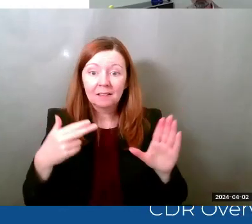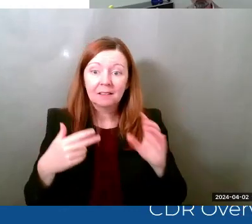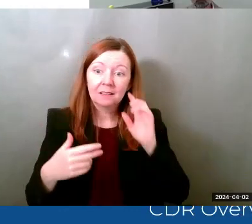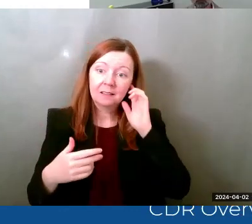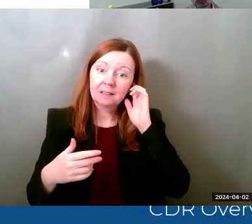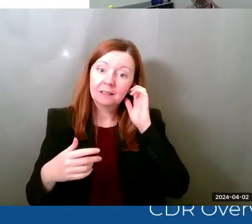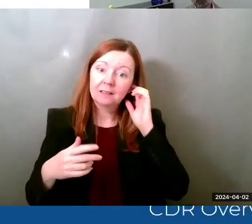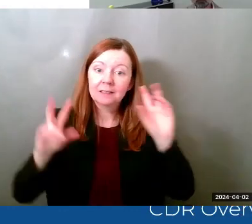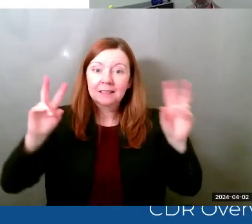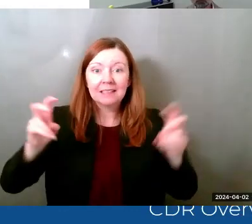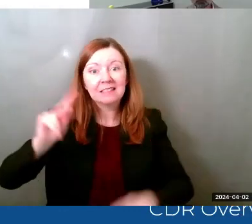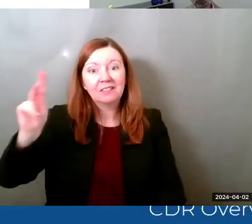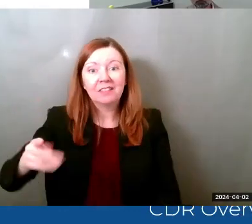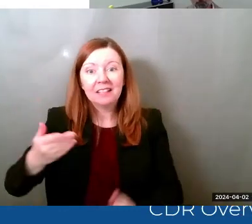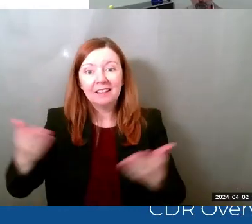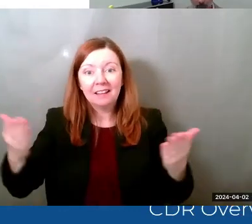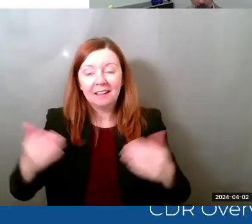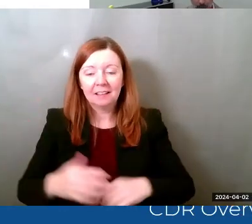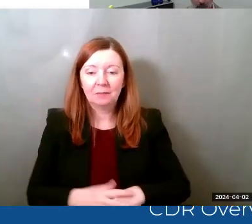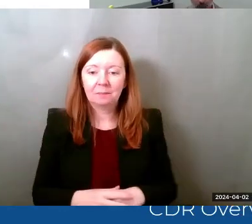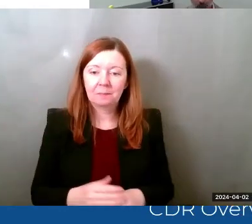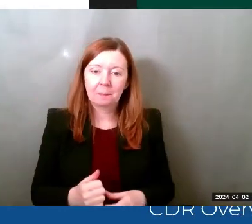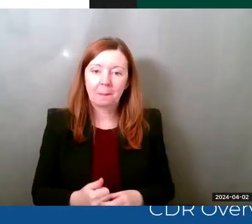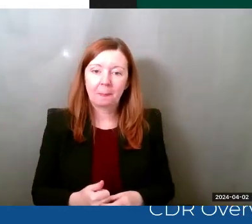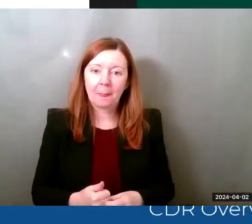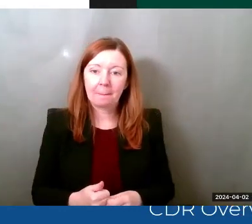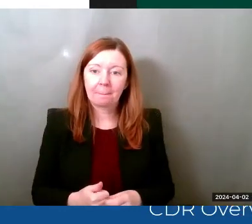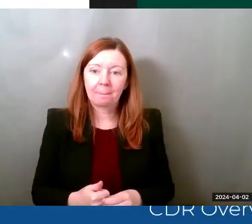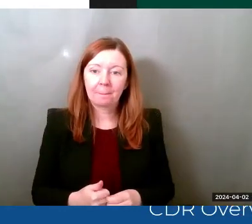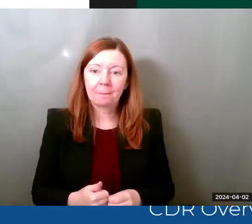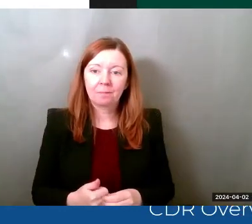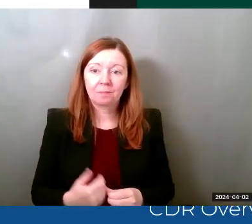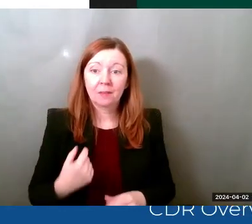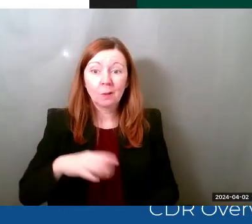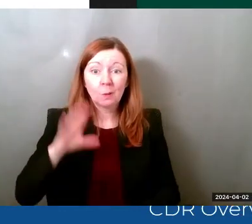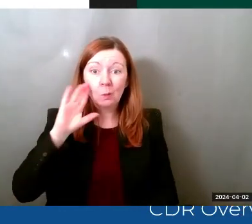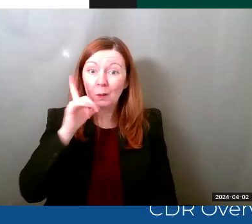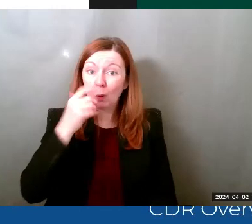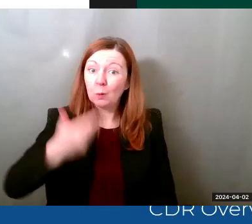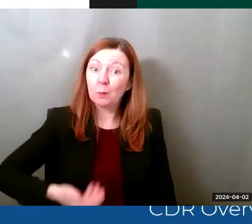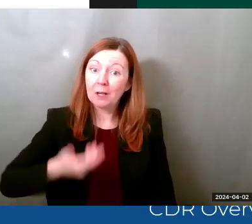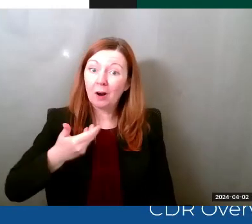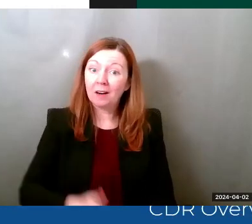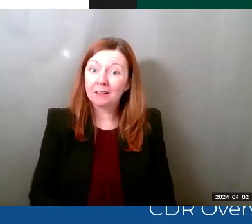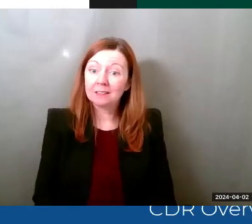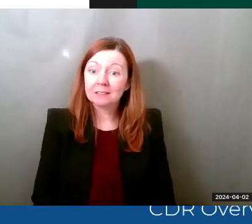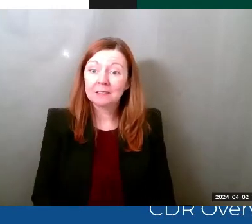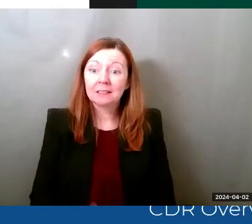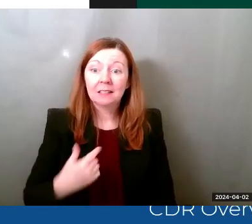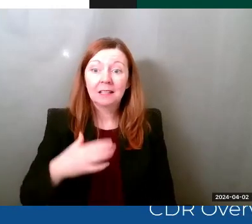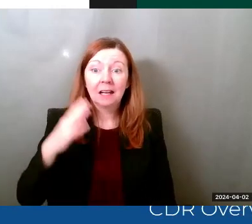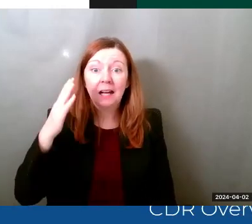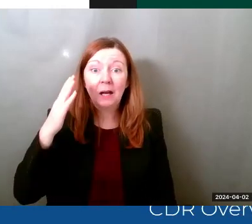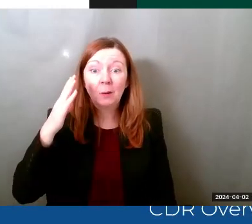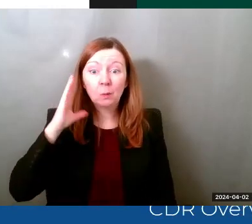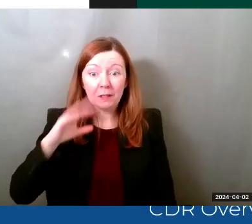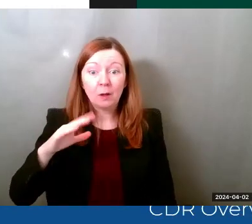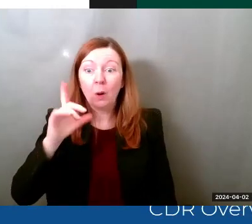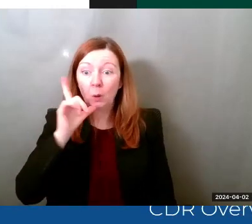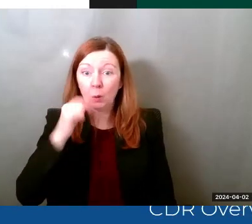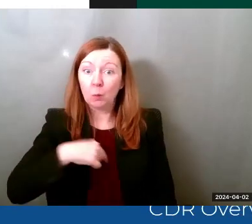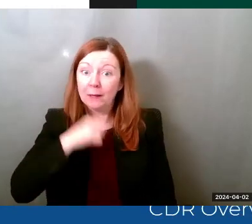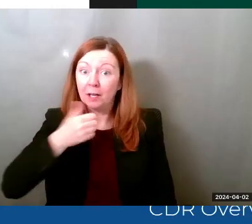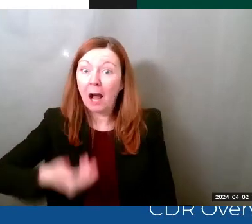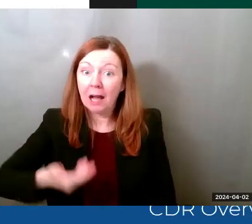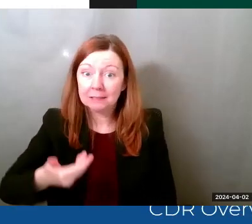a Philly thing. Now, we know who we are and we know who we ain't.